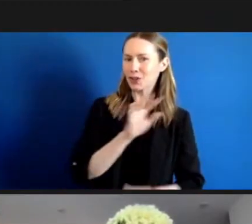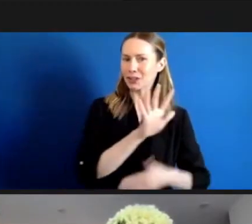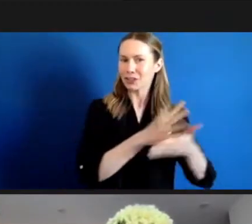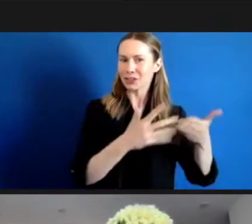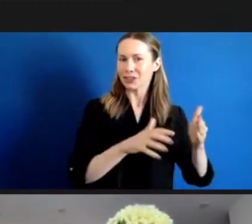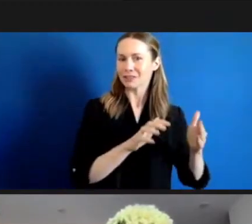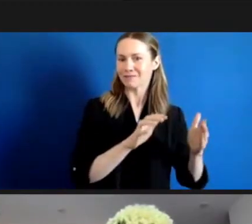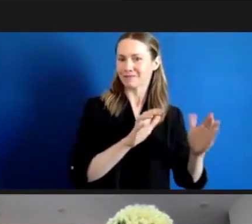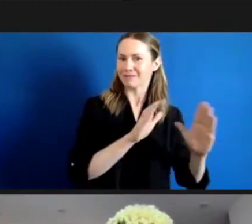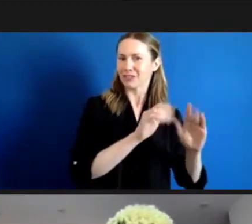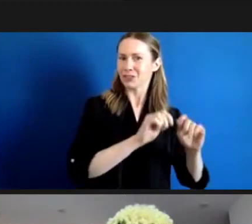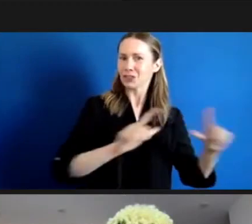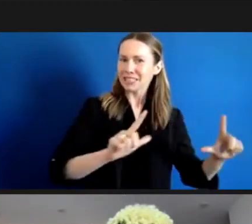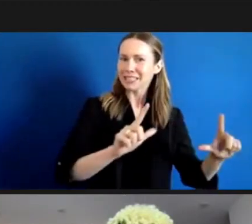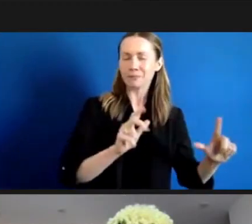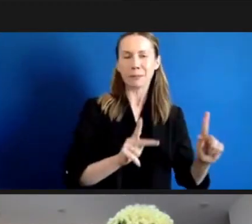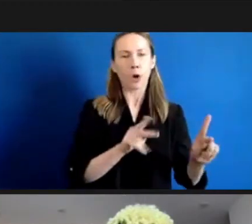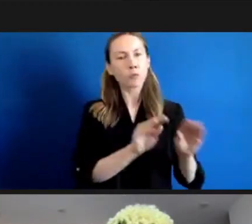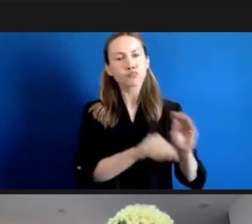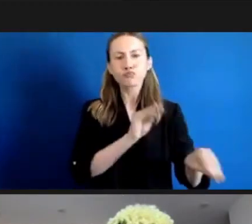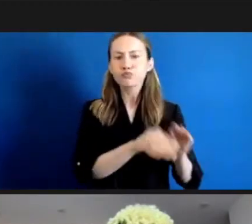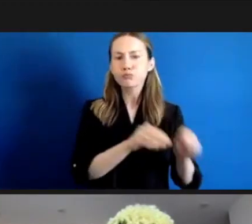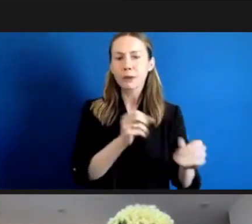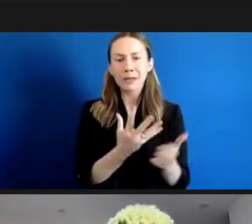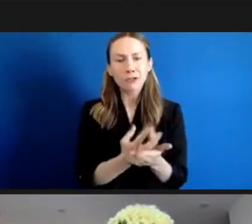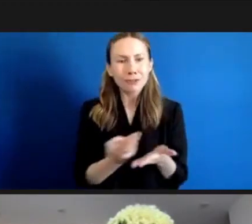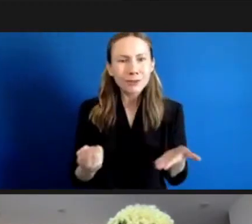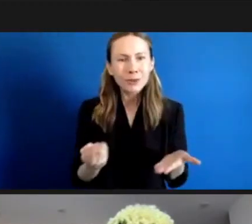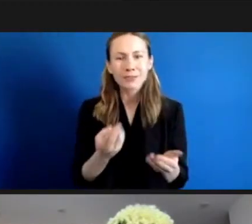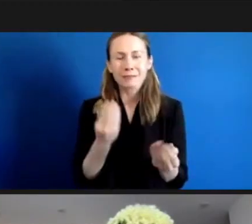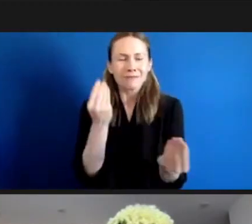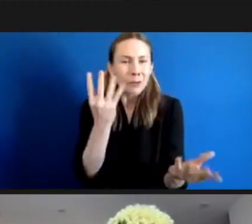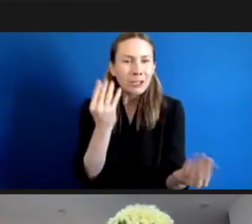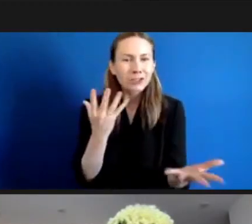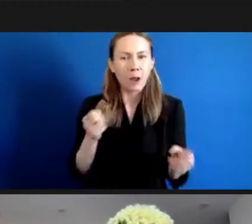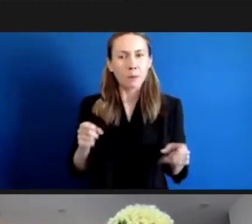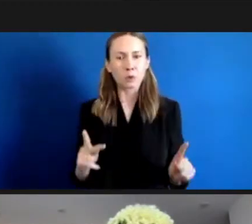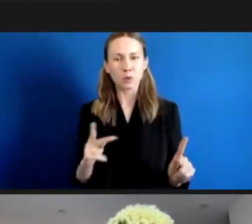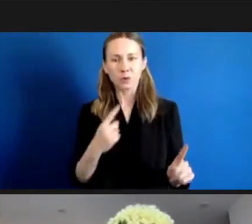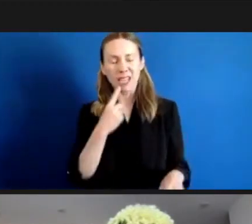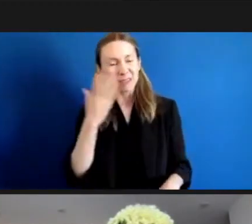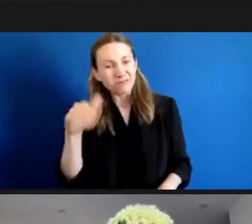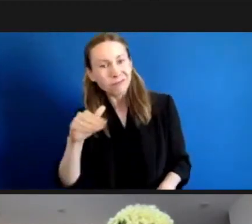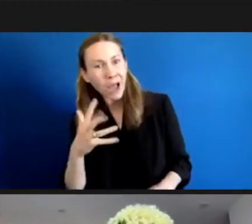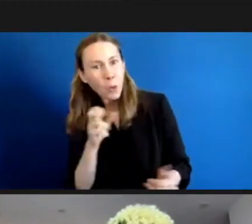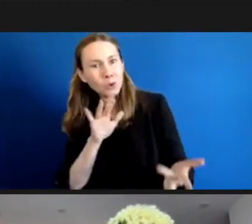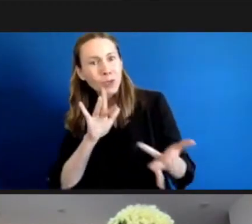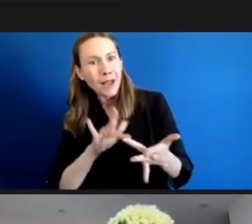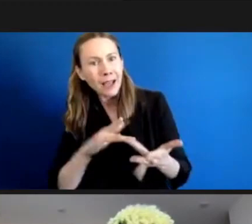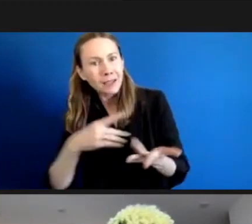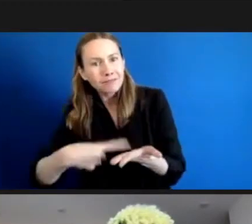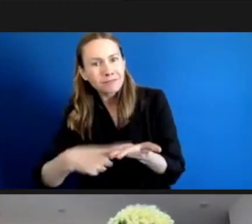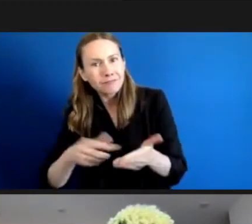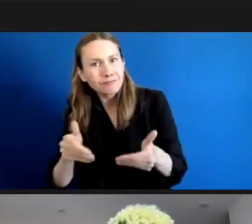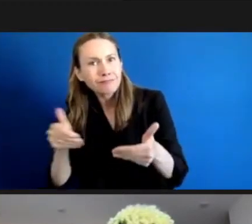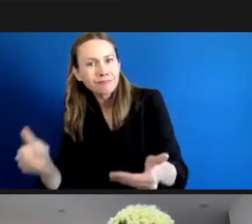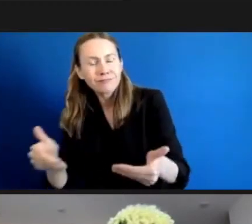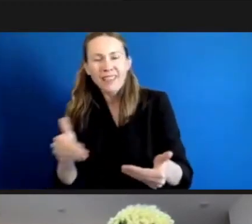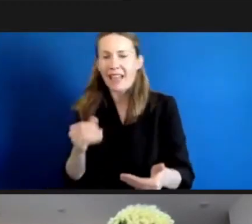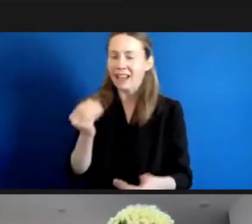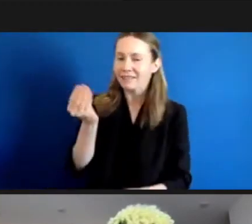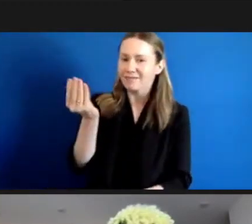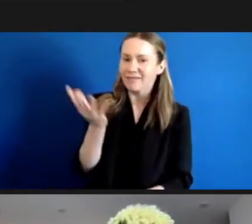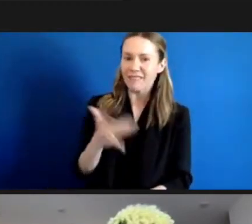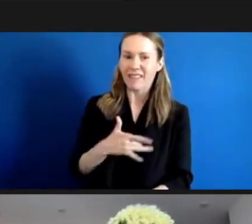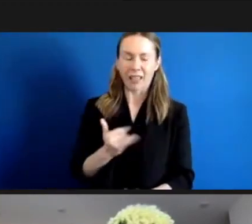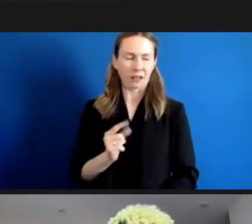resources and opportunities to say, hey, I'd love to connect. hey, me too, hey, you're not alone. And I think